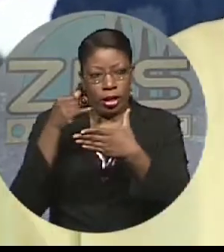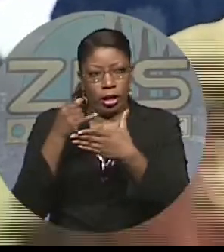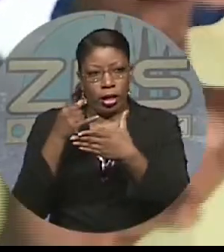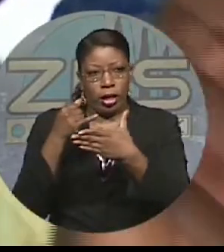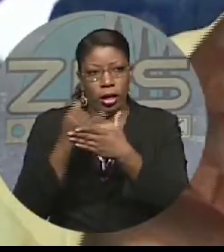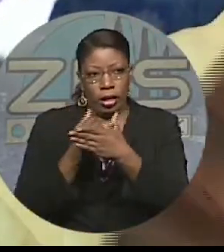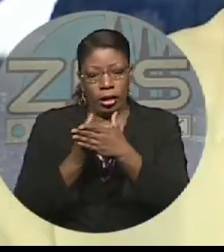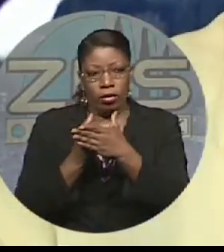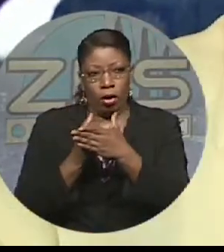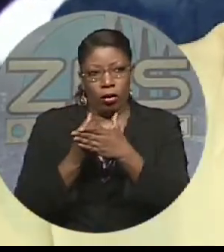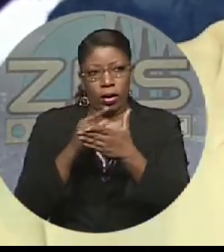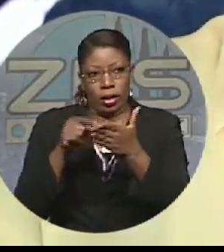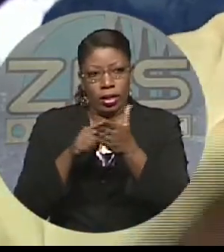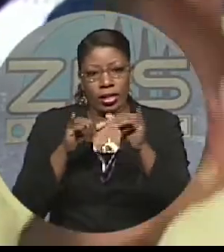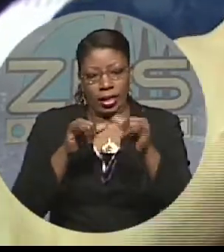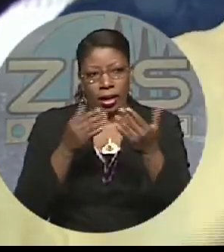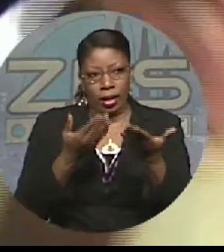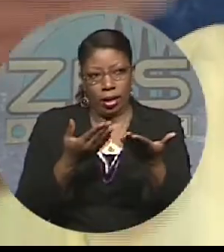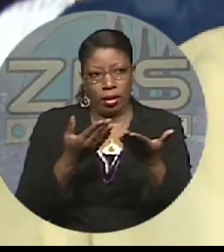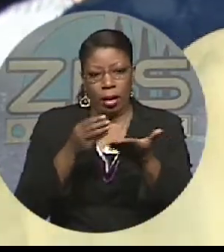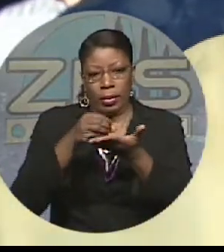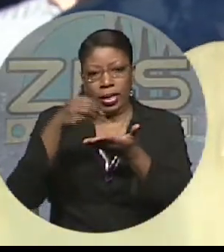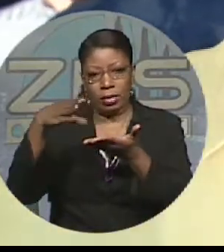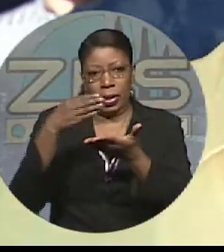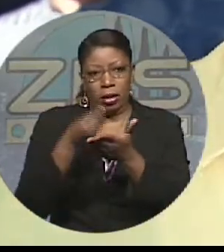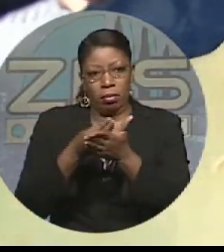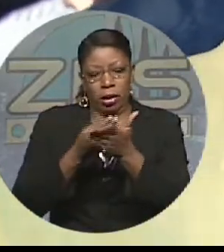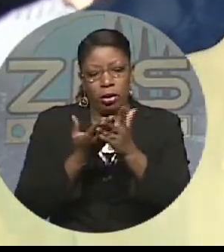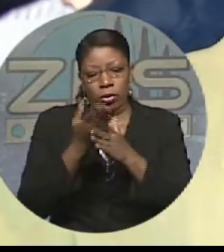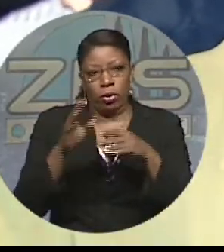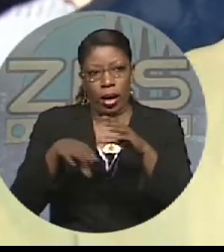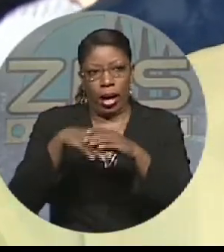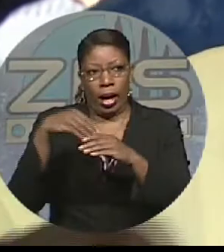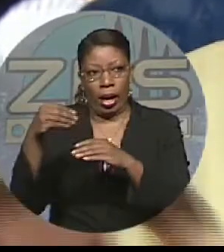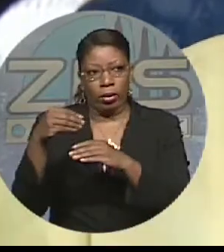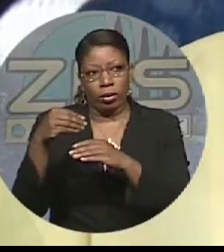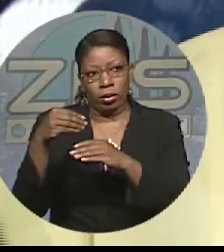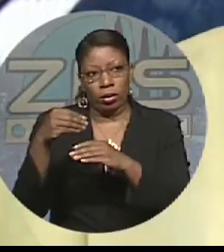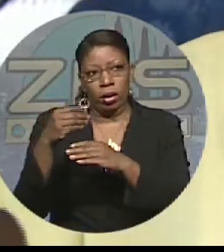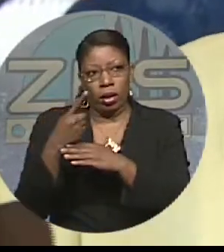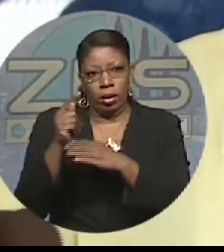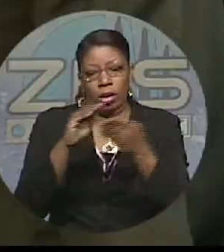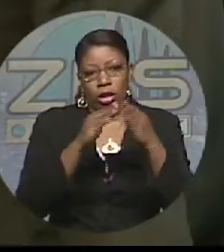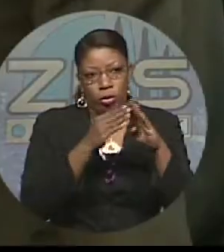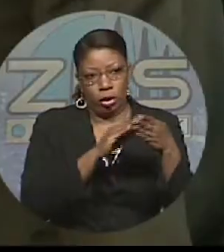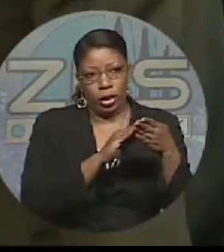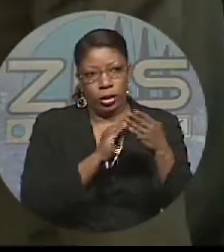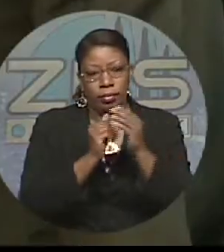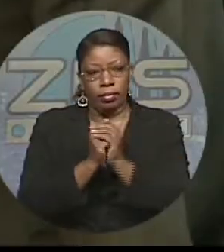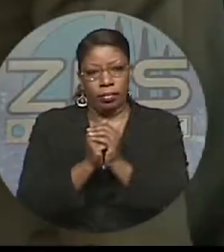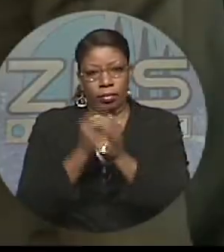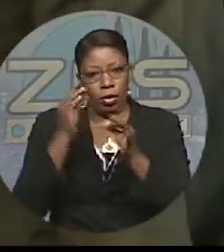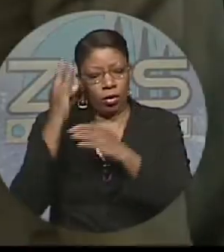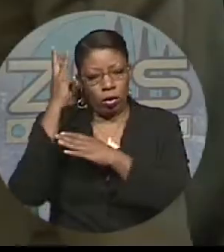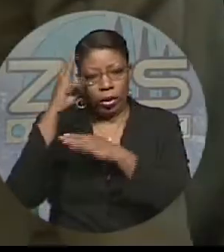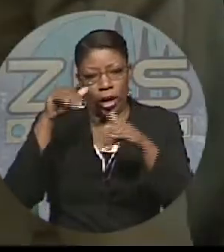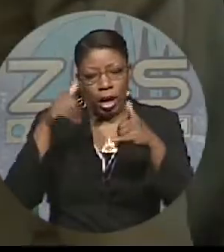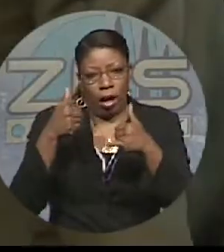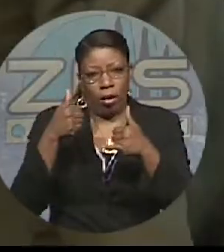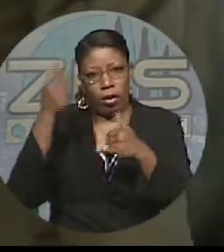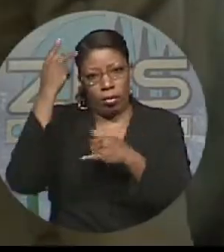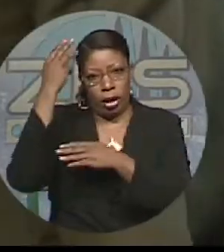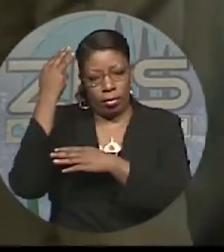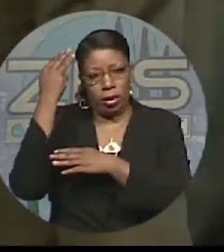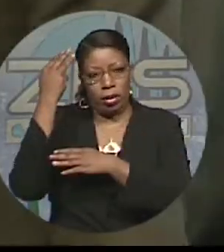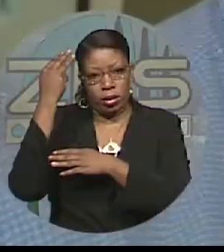only do they come stay here, they spend money elsewhere throughout the communities. And if you're wondering how the Prime Minister's visit